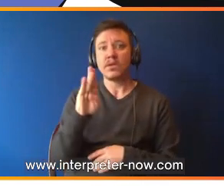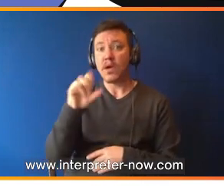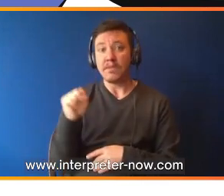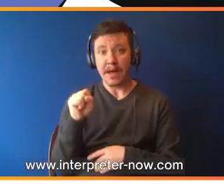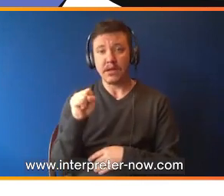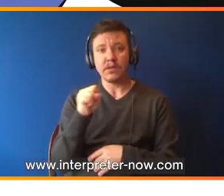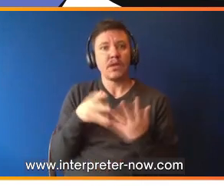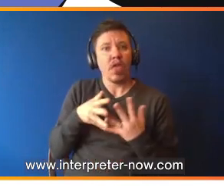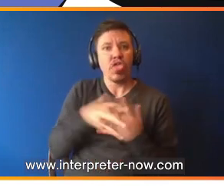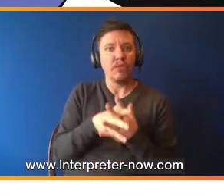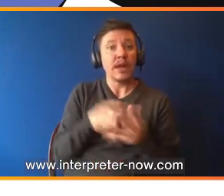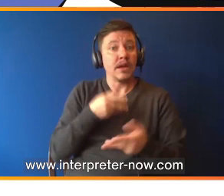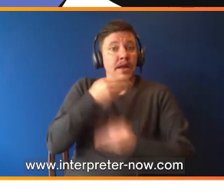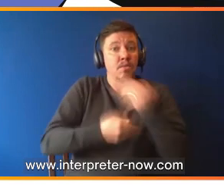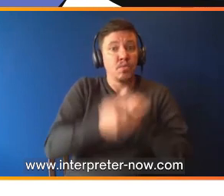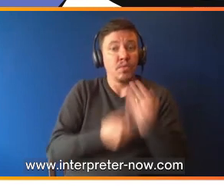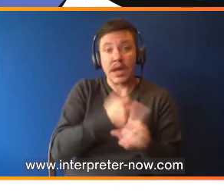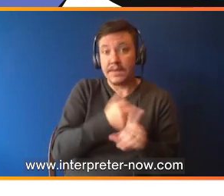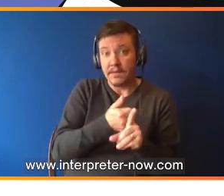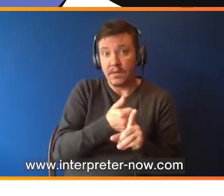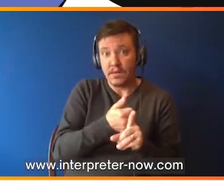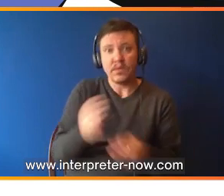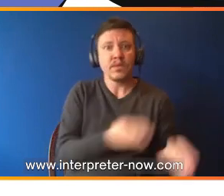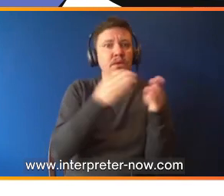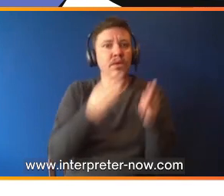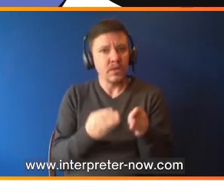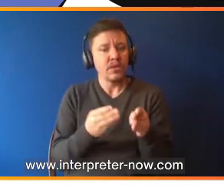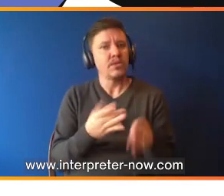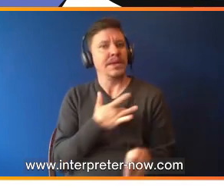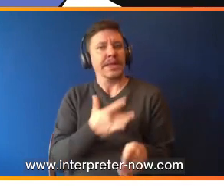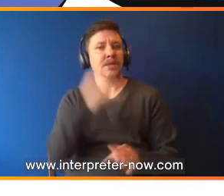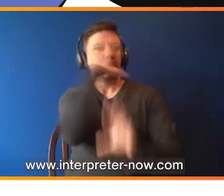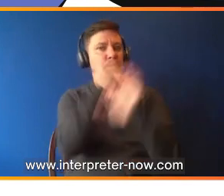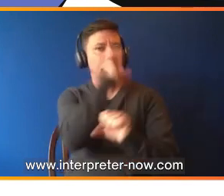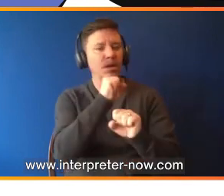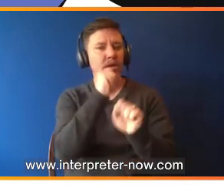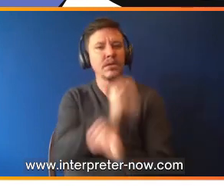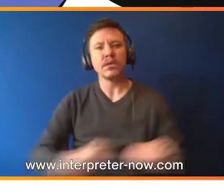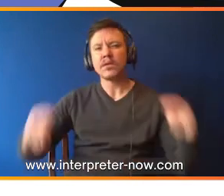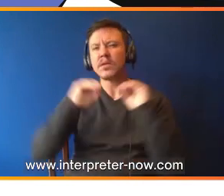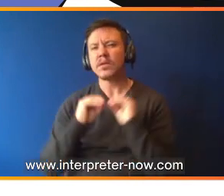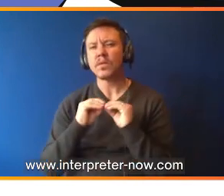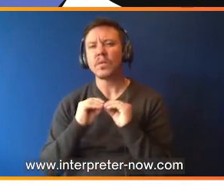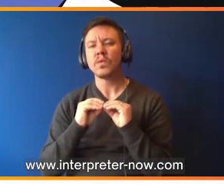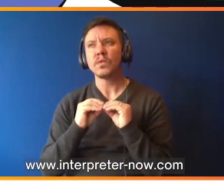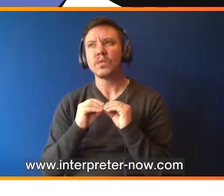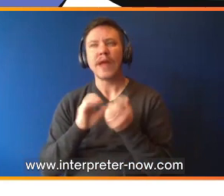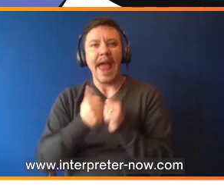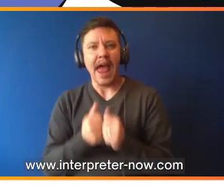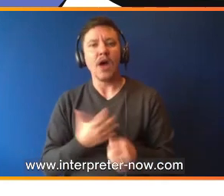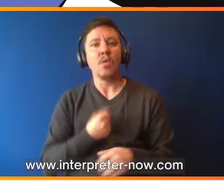they're defined? So thinking about, for instance, the timelines that are set. So a lot of the time when I